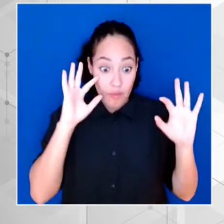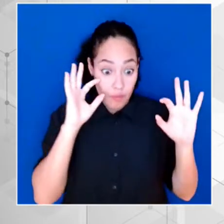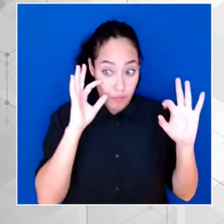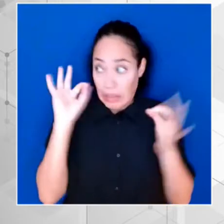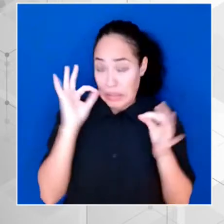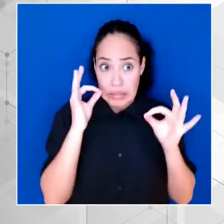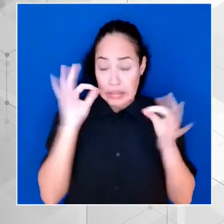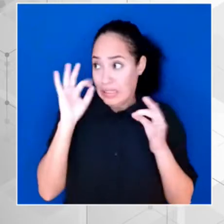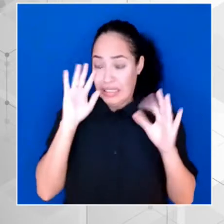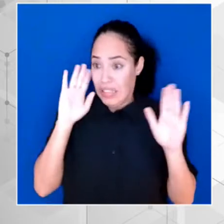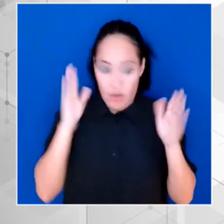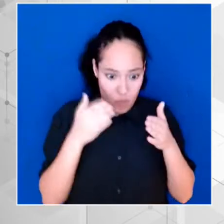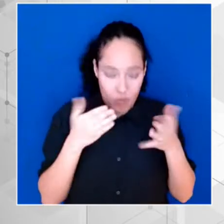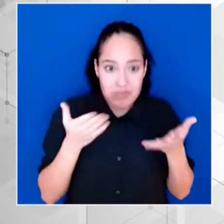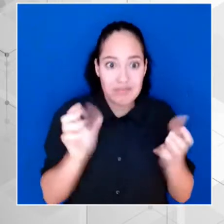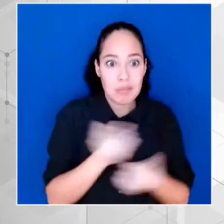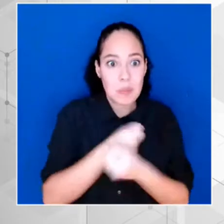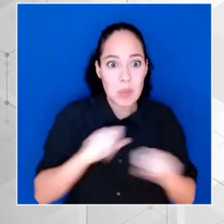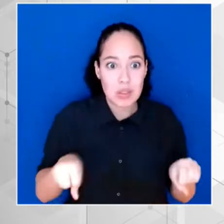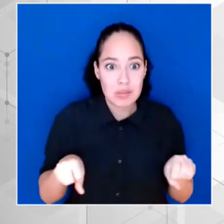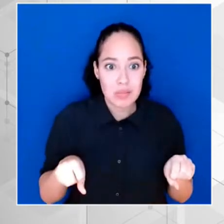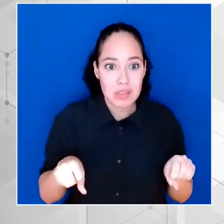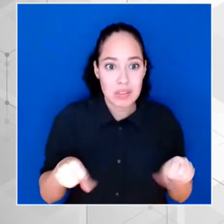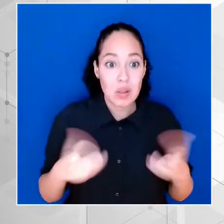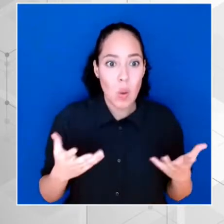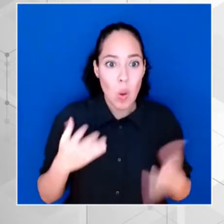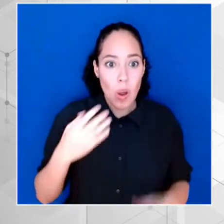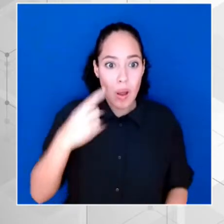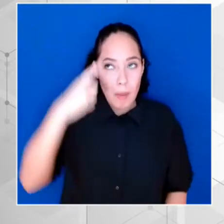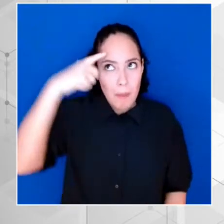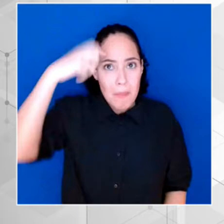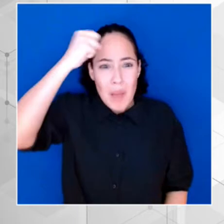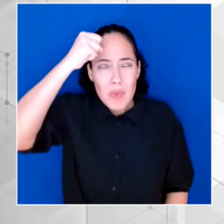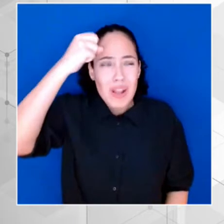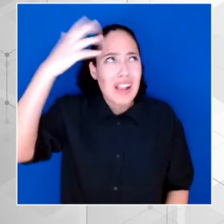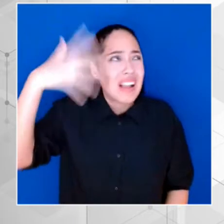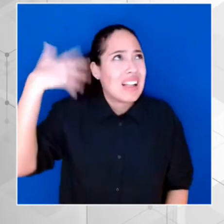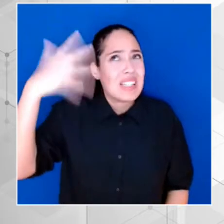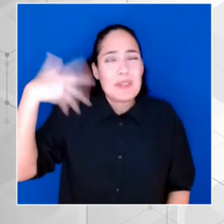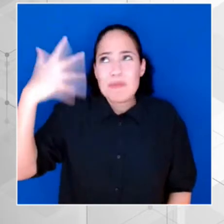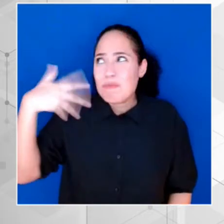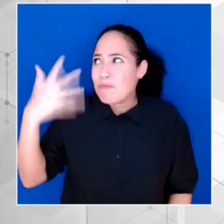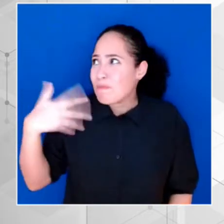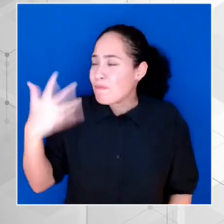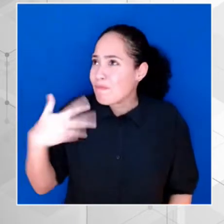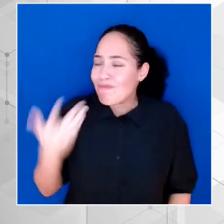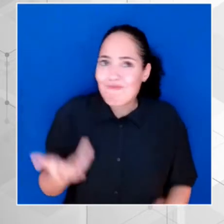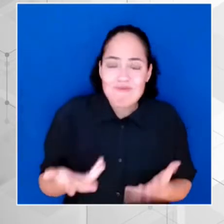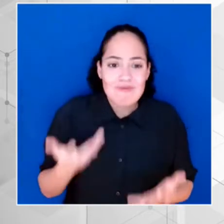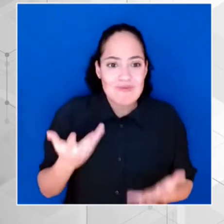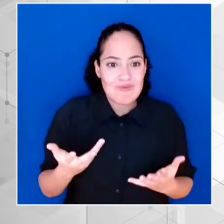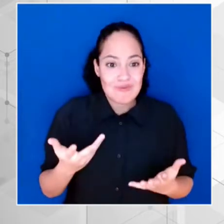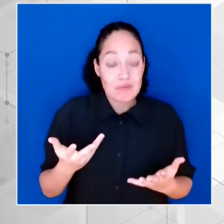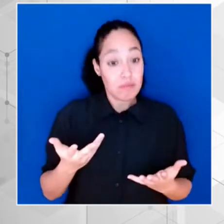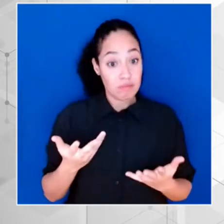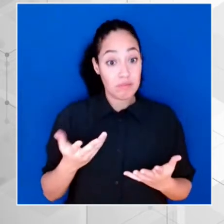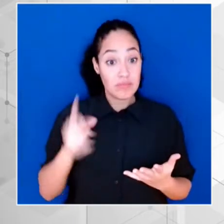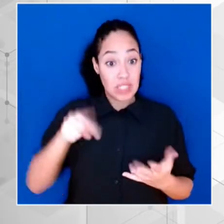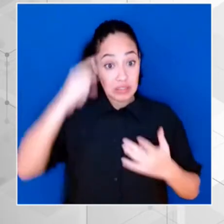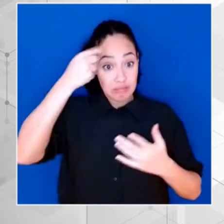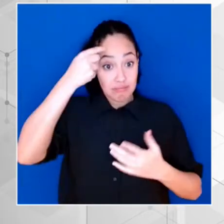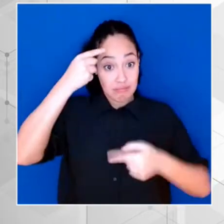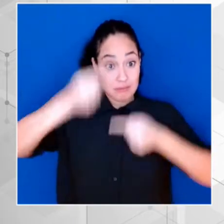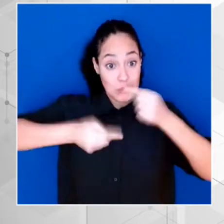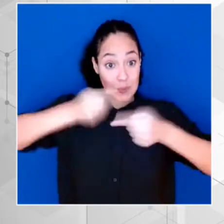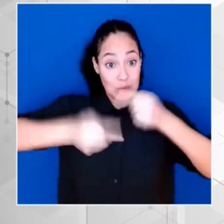accessing memories. Some situations you can be more rigid or impulsive. These are all part of our executive functions.